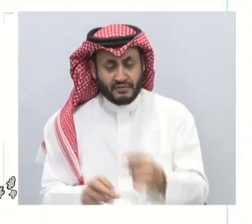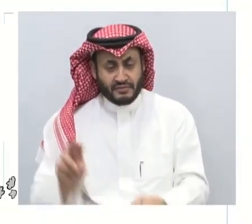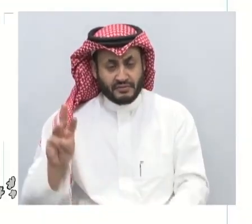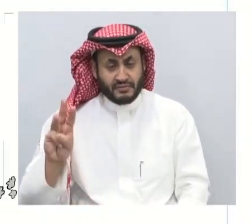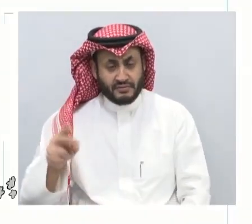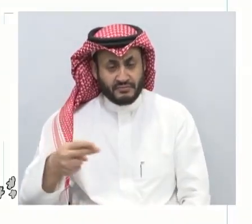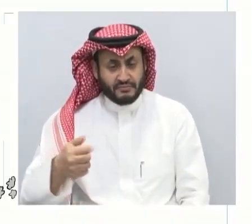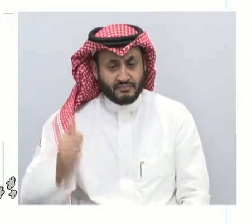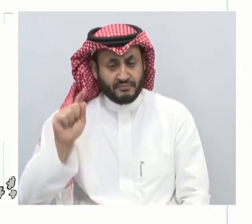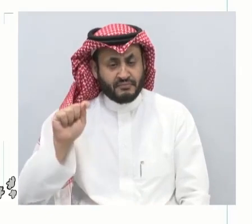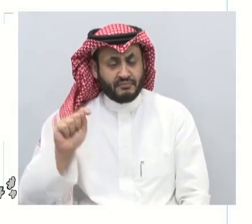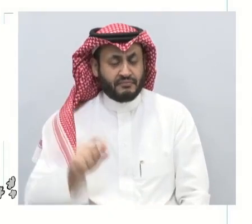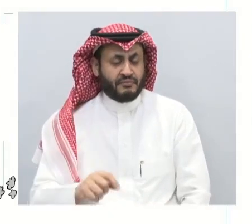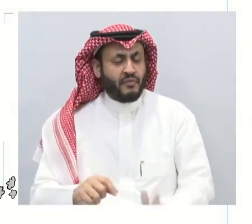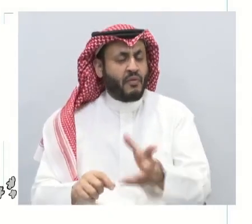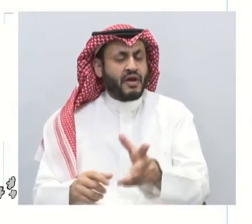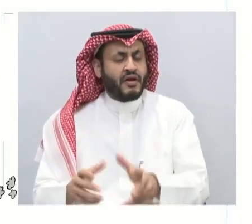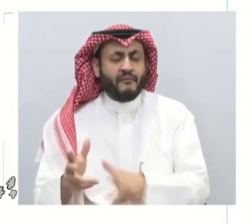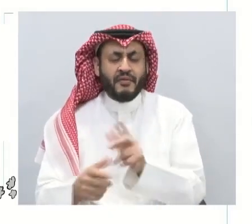what will you do in the next summer?